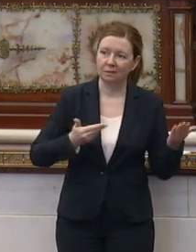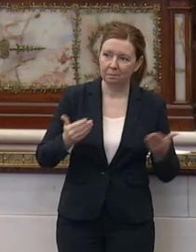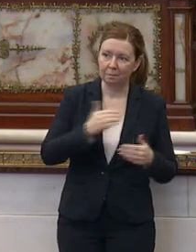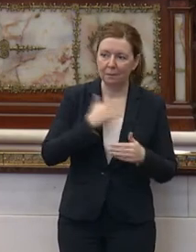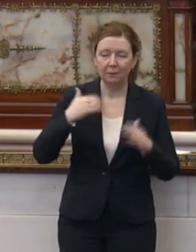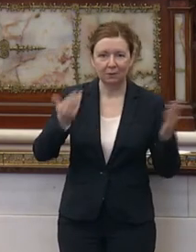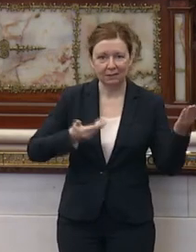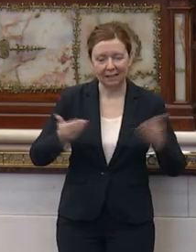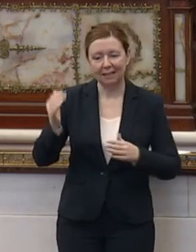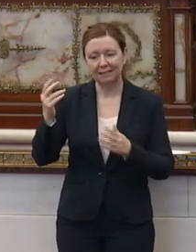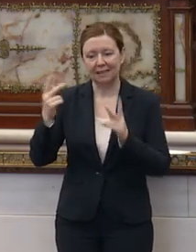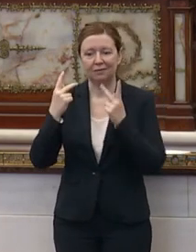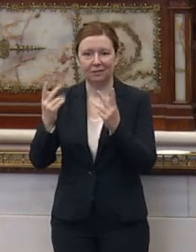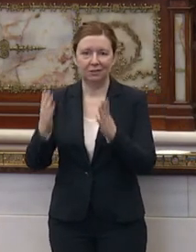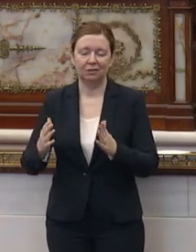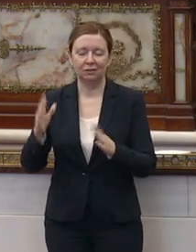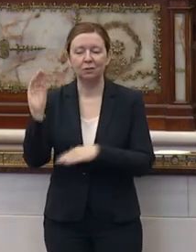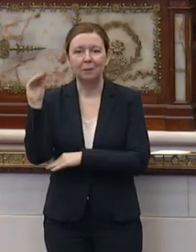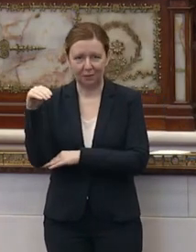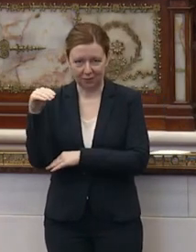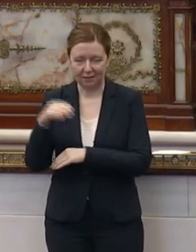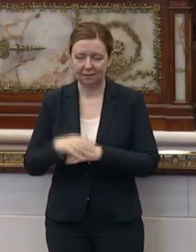please bow your head.